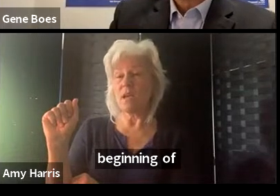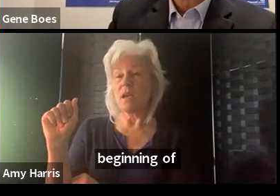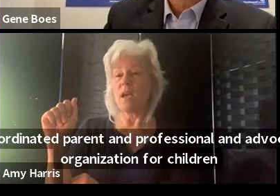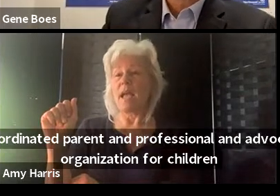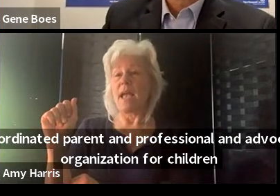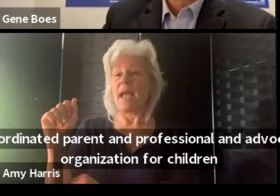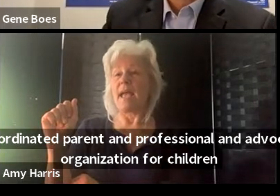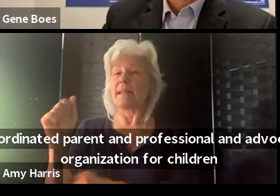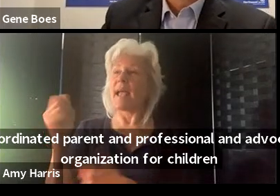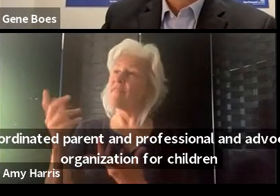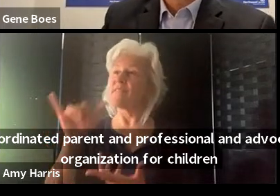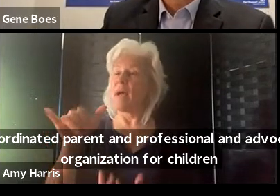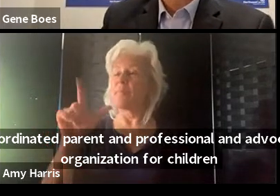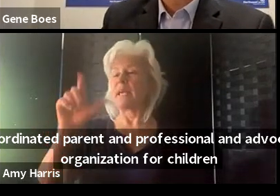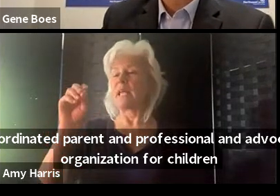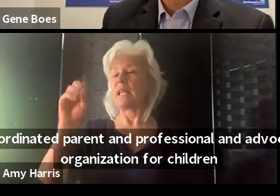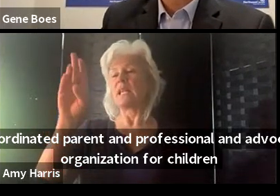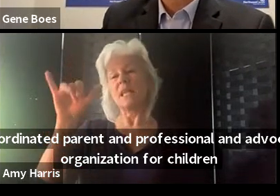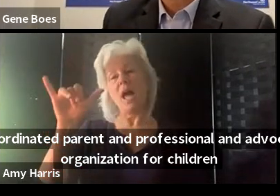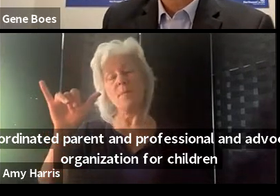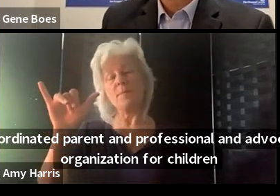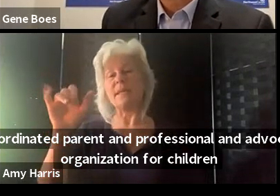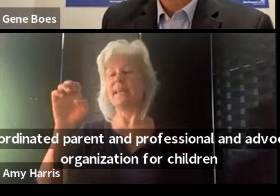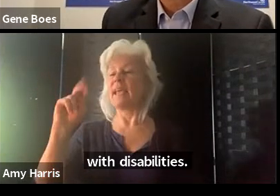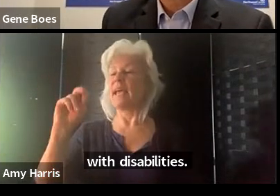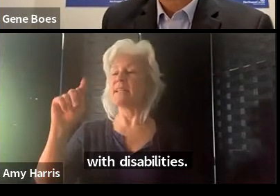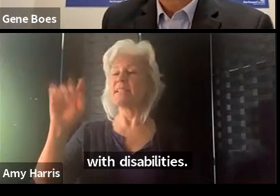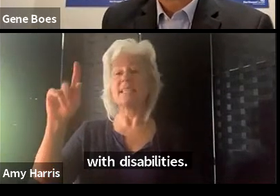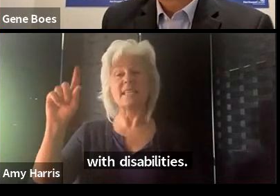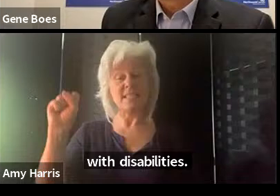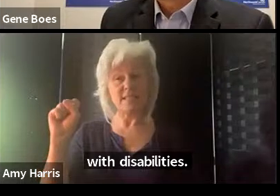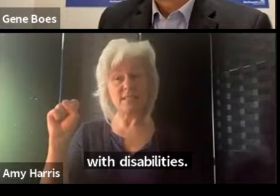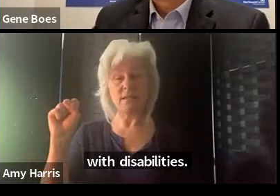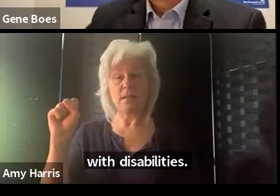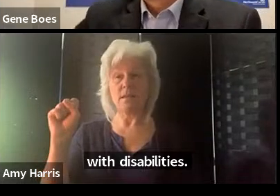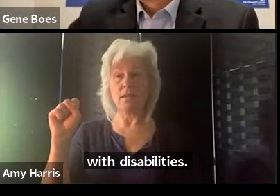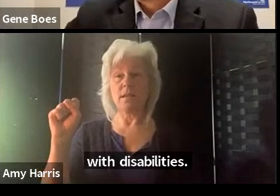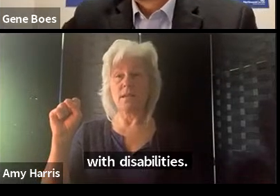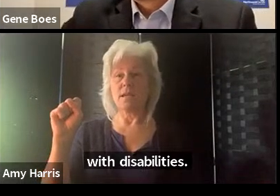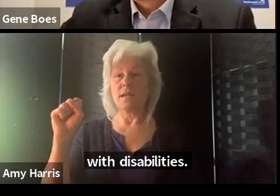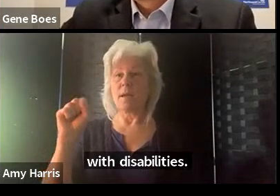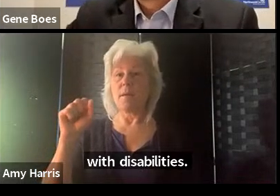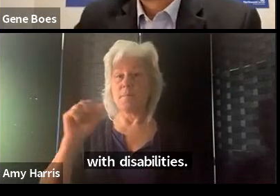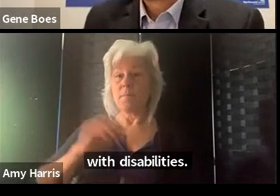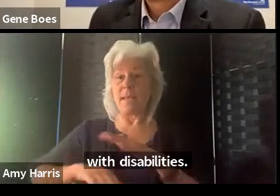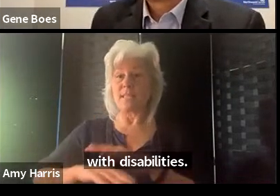lobbying entities based on the model that we use to promote education for all.